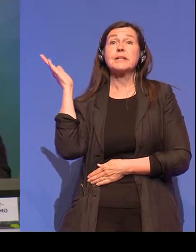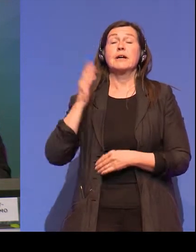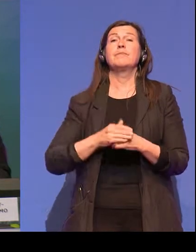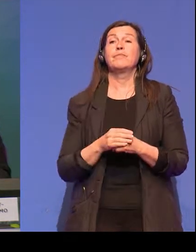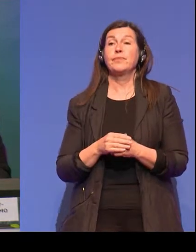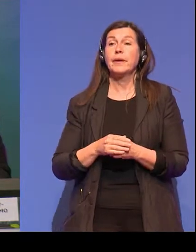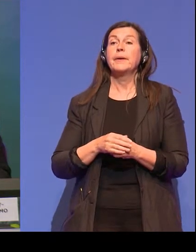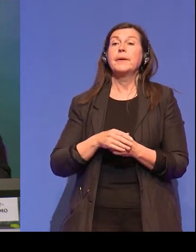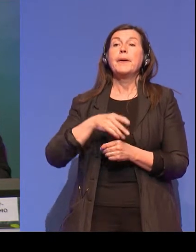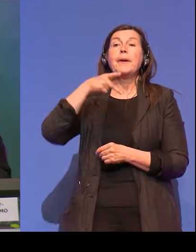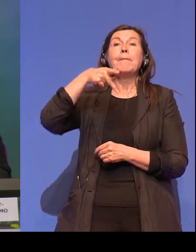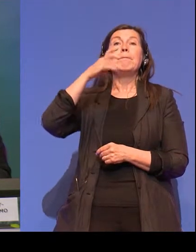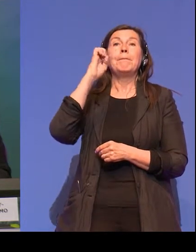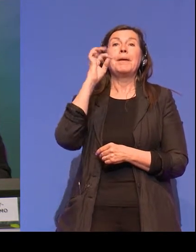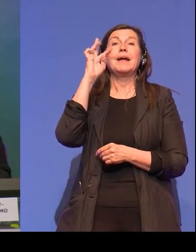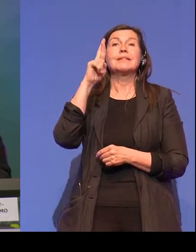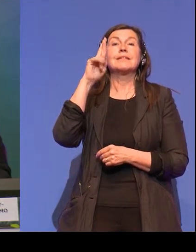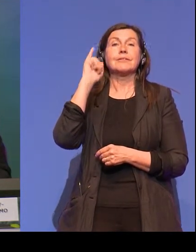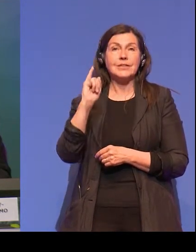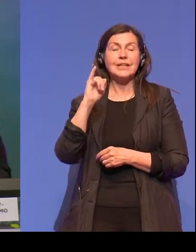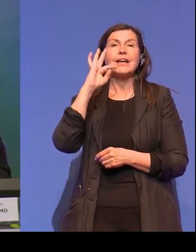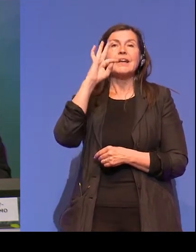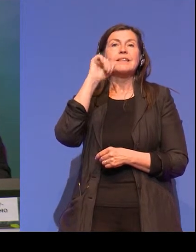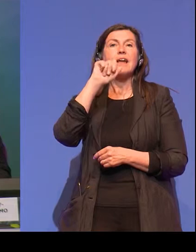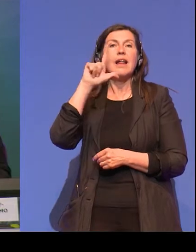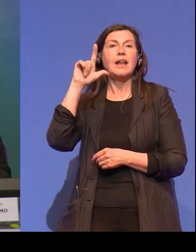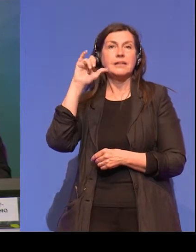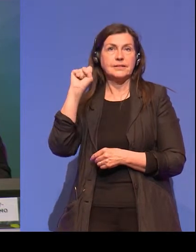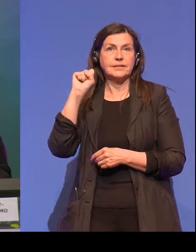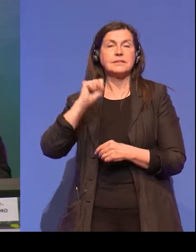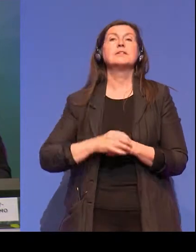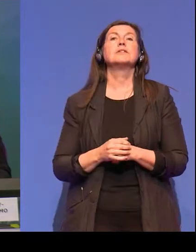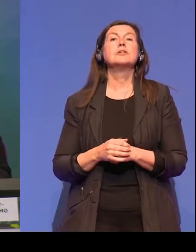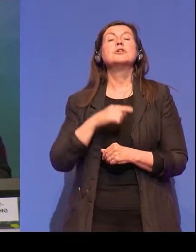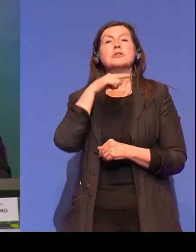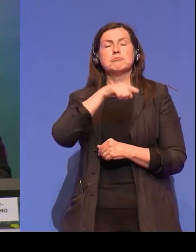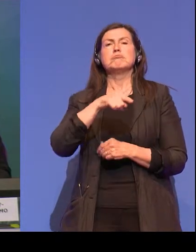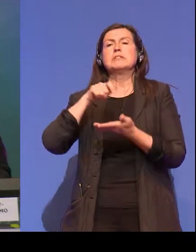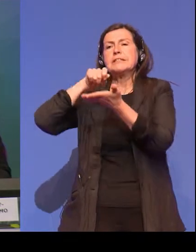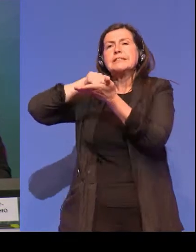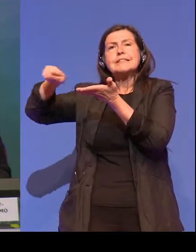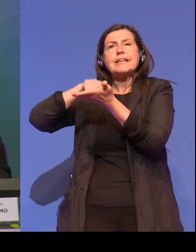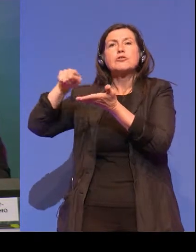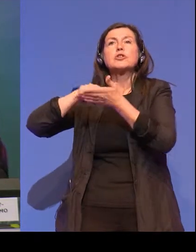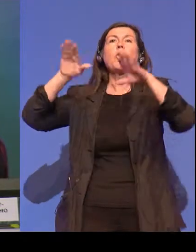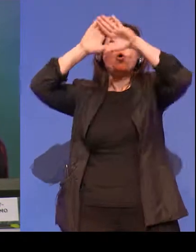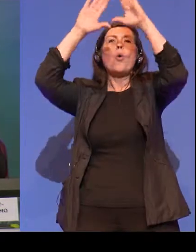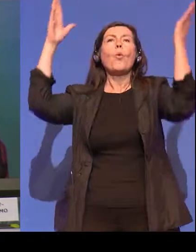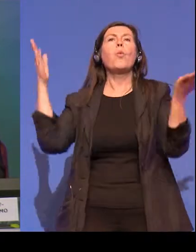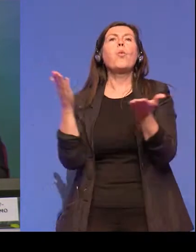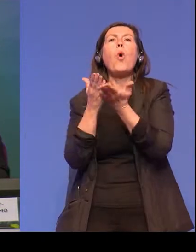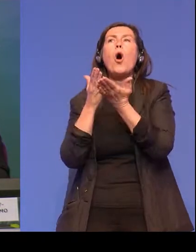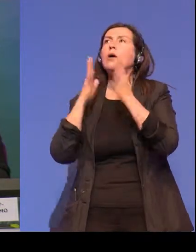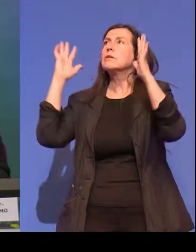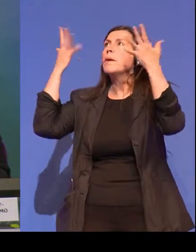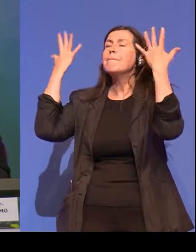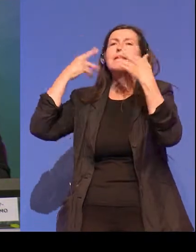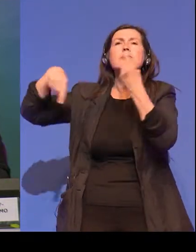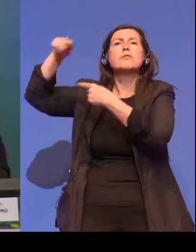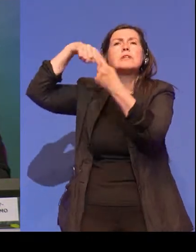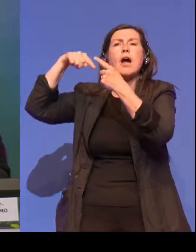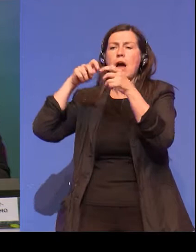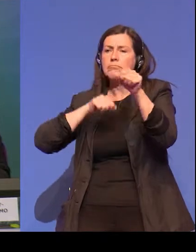Mr. Petri Talas, Secretary General of the World Meteorological Organization, Ms. Laura